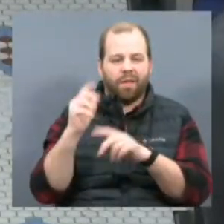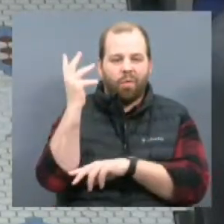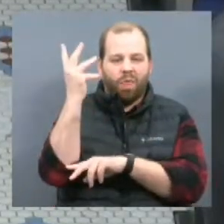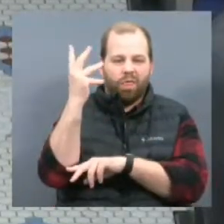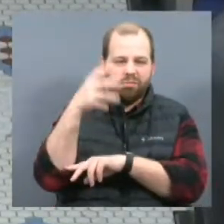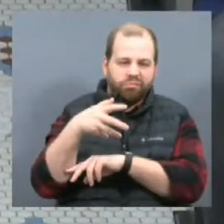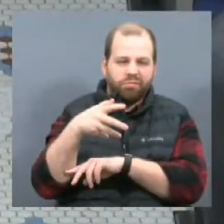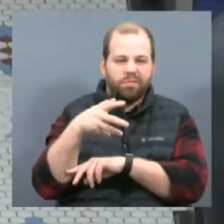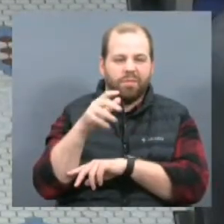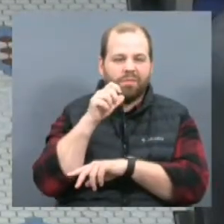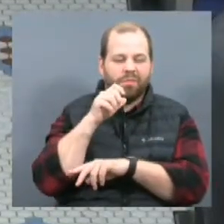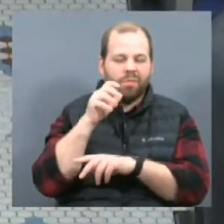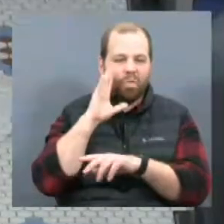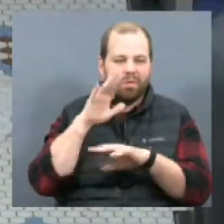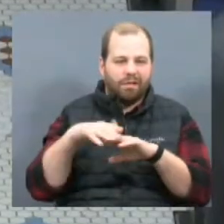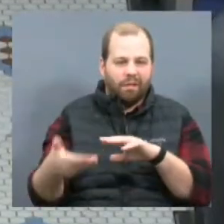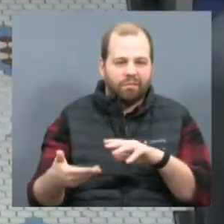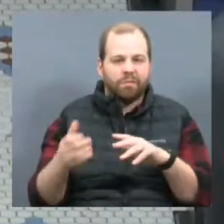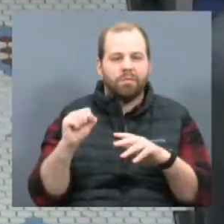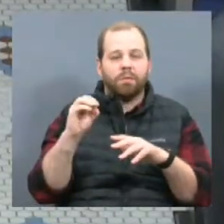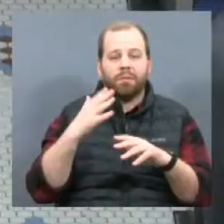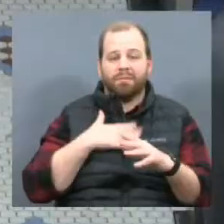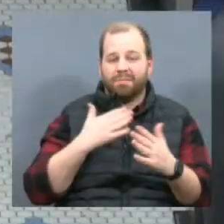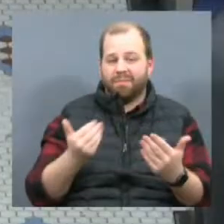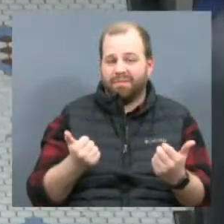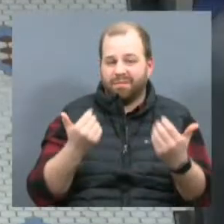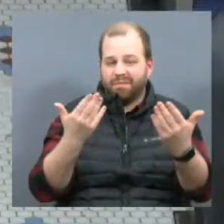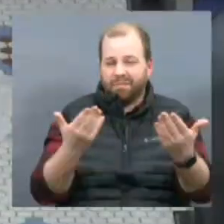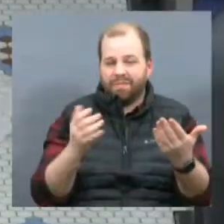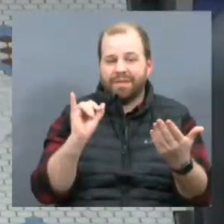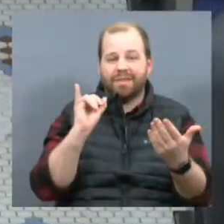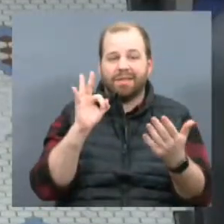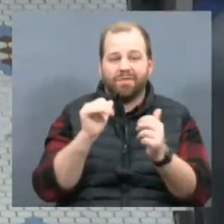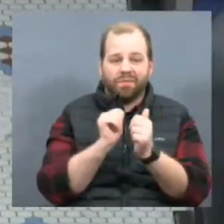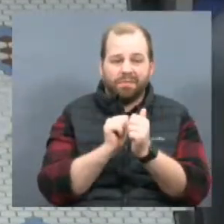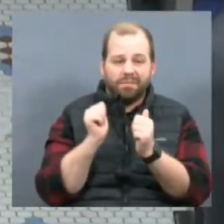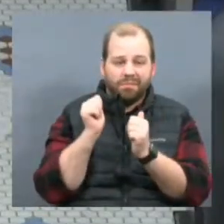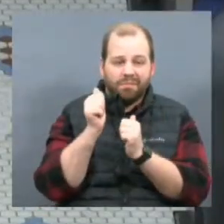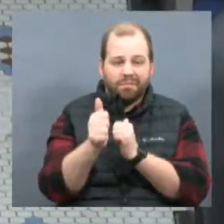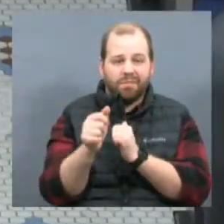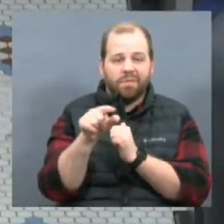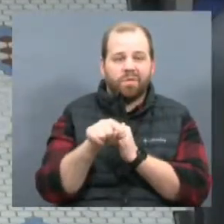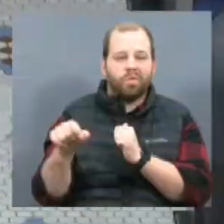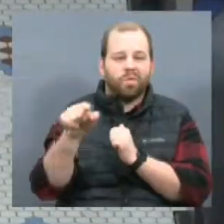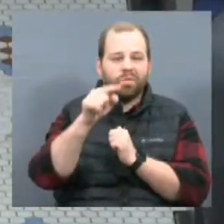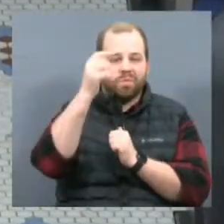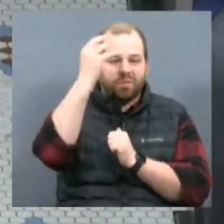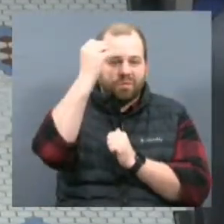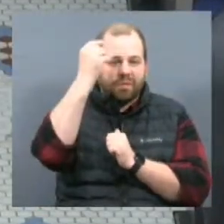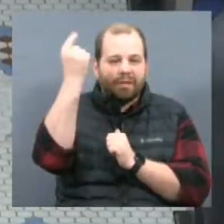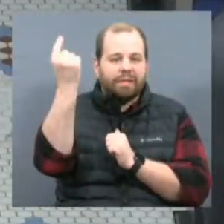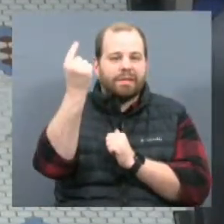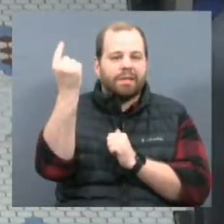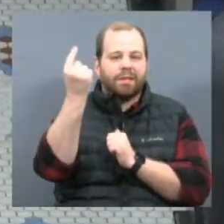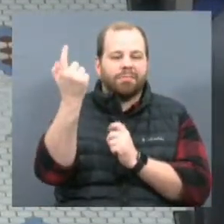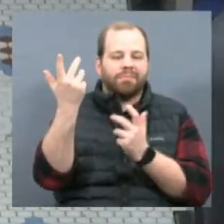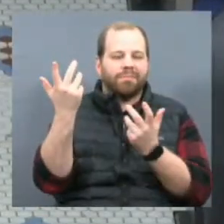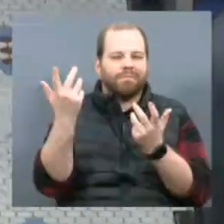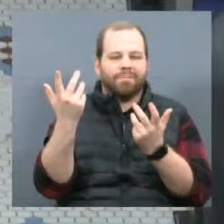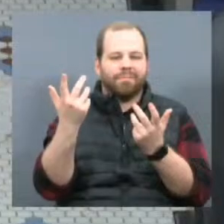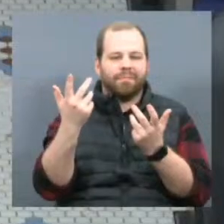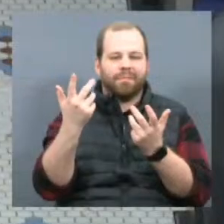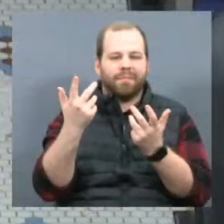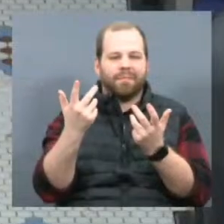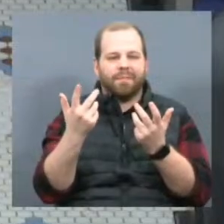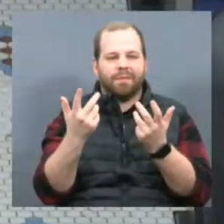My suggestion would be for them, if this does go through, that they consider putting in some sort of semi-permeable